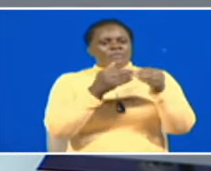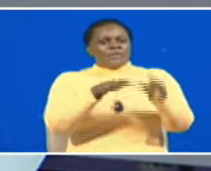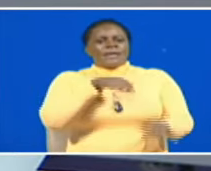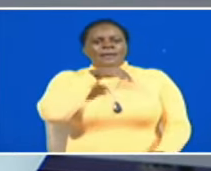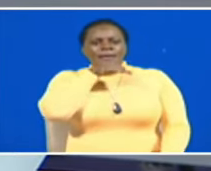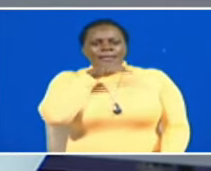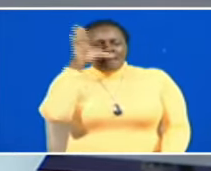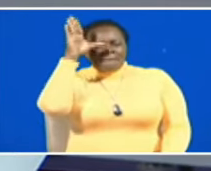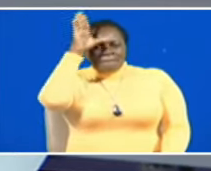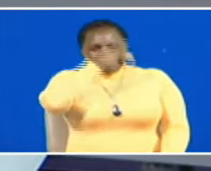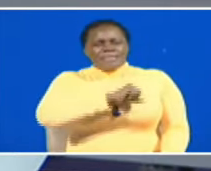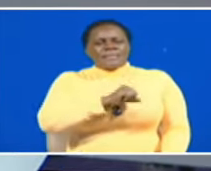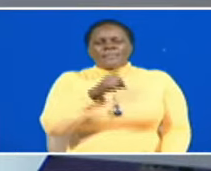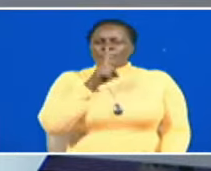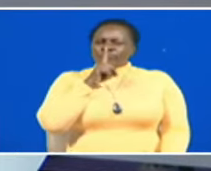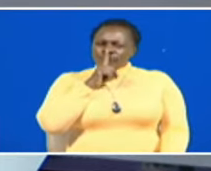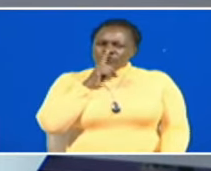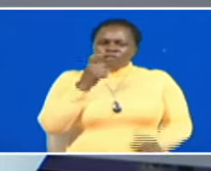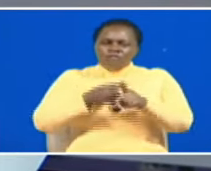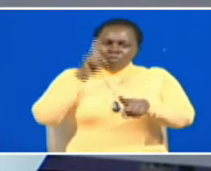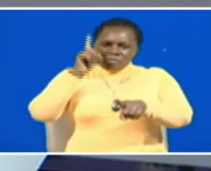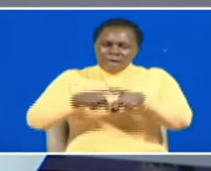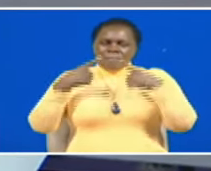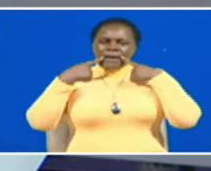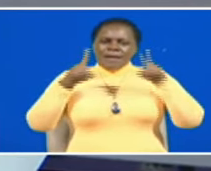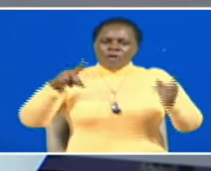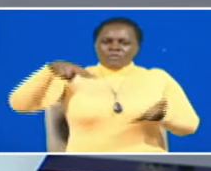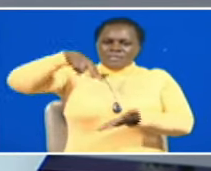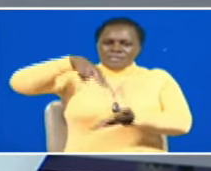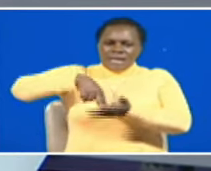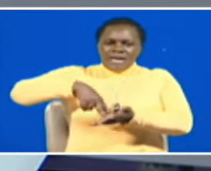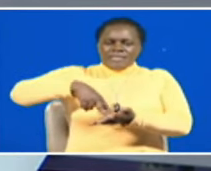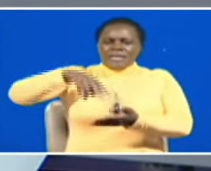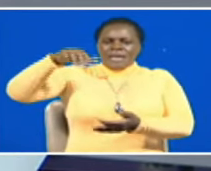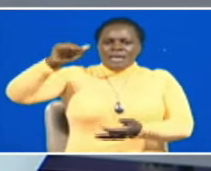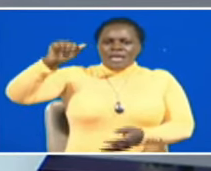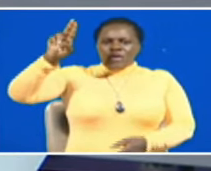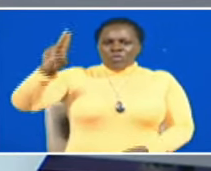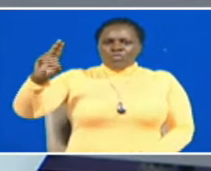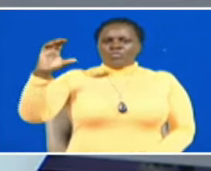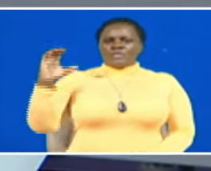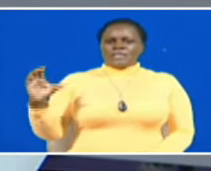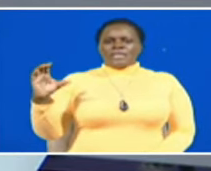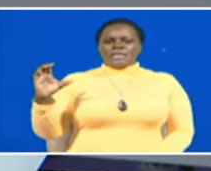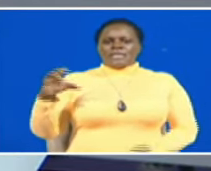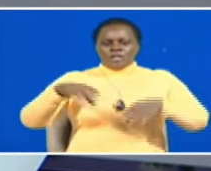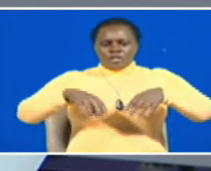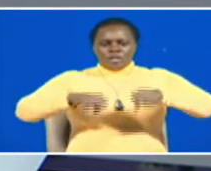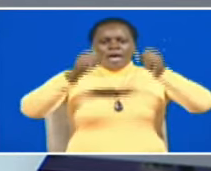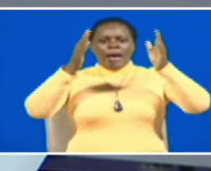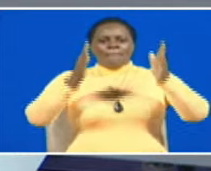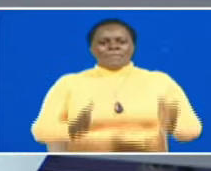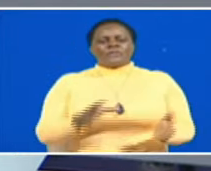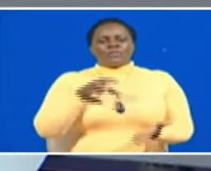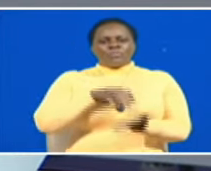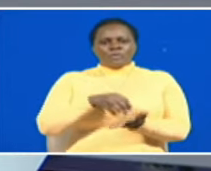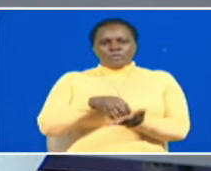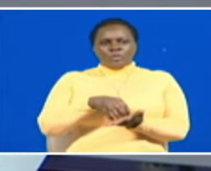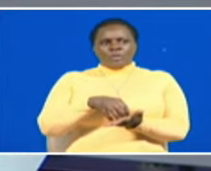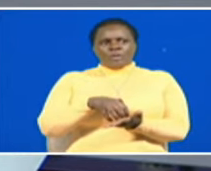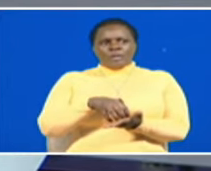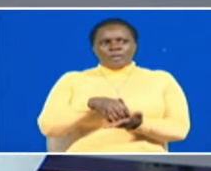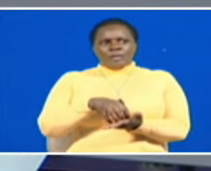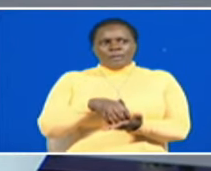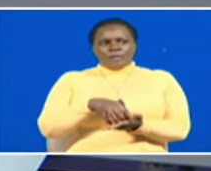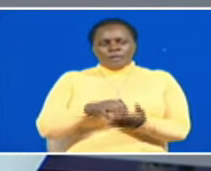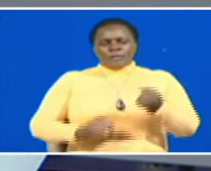been missing in action ever since he declared his bid for the Africa Union Commission chairperson position. His bid got